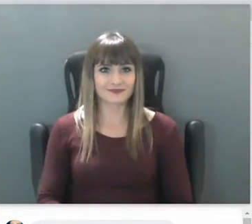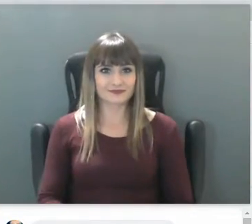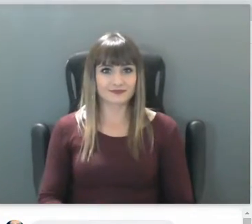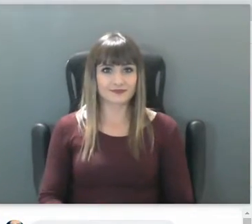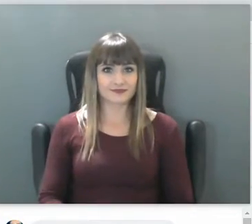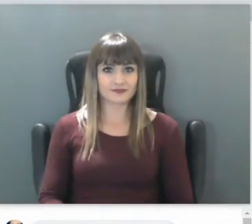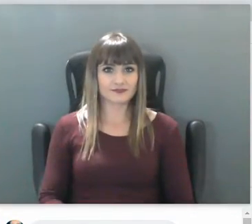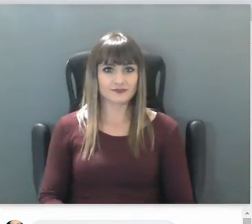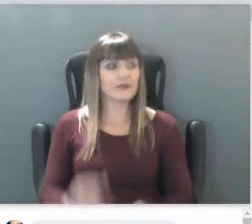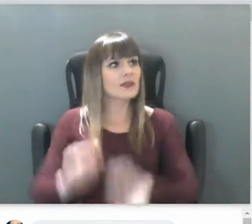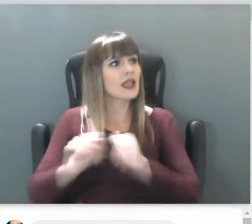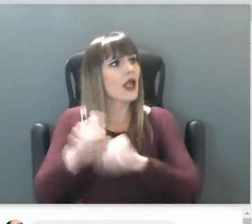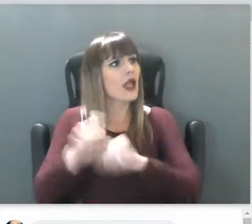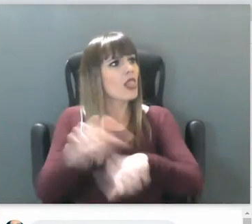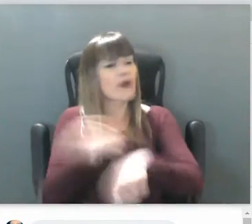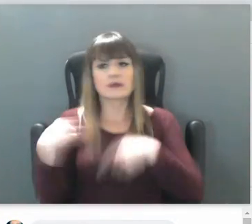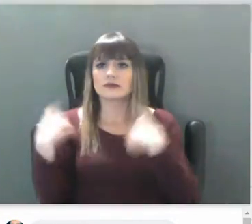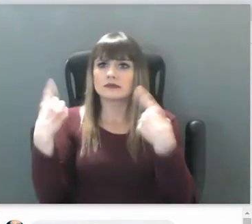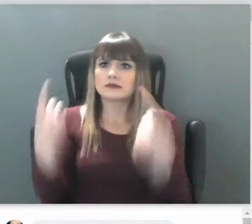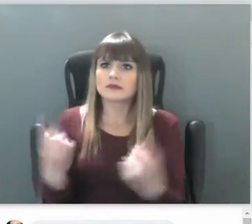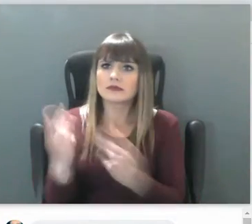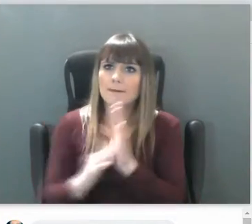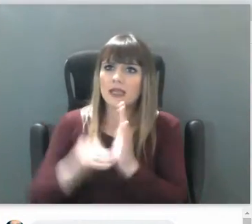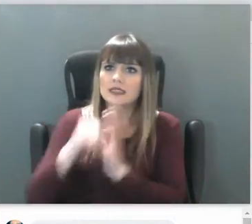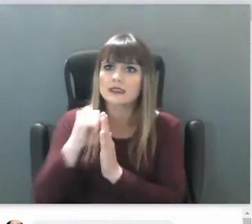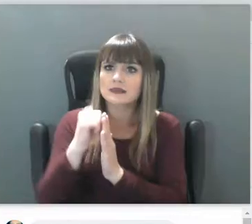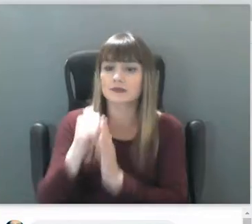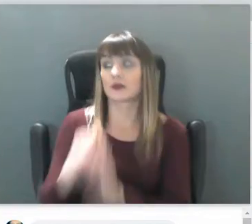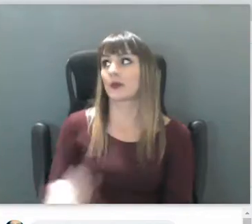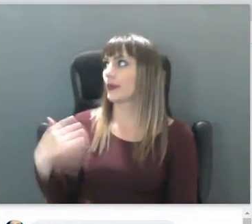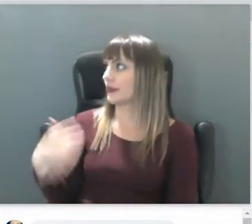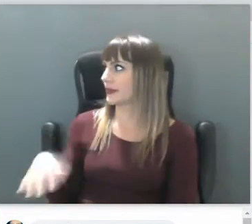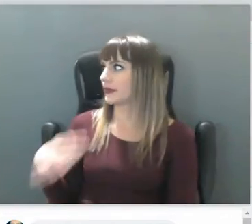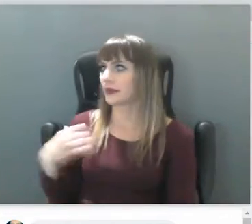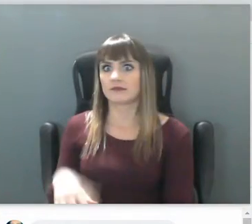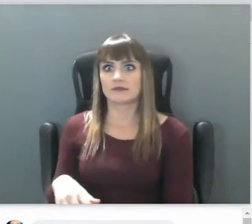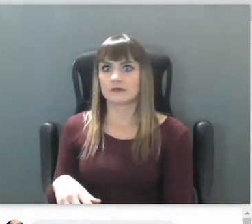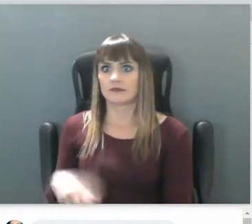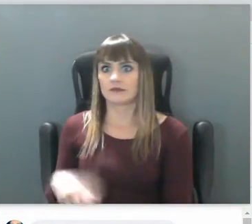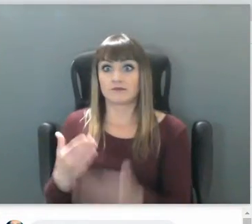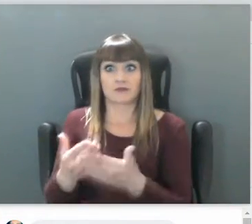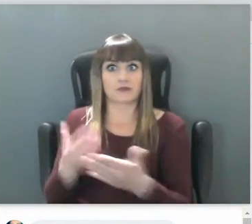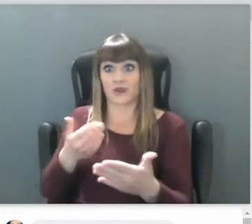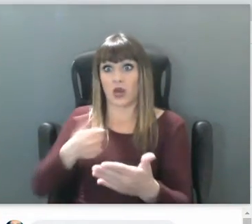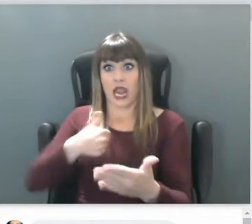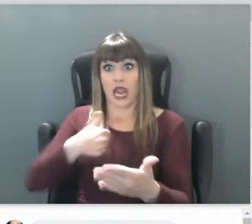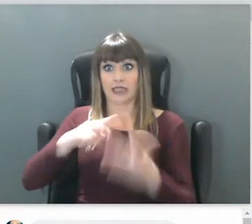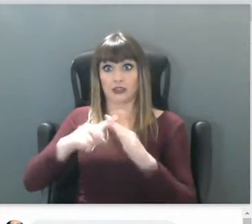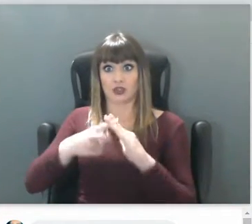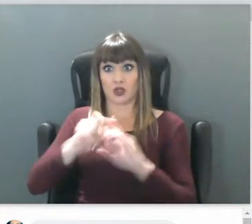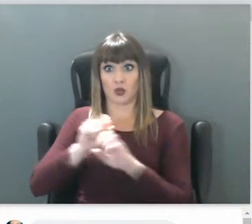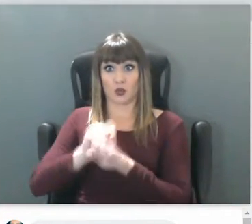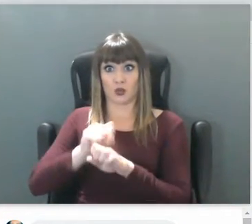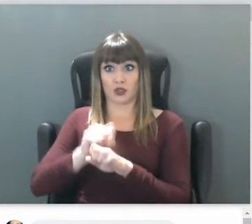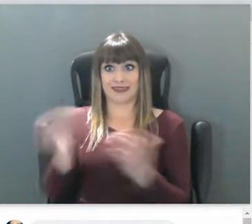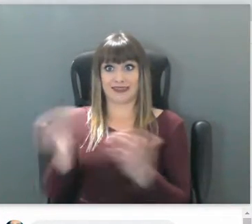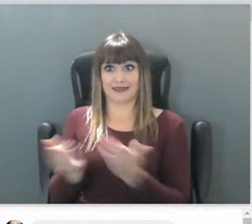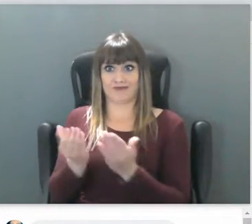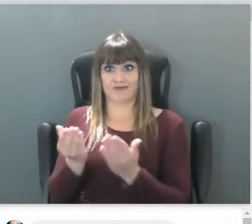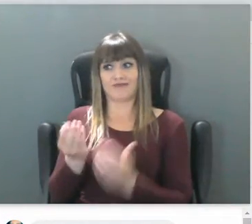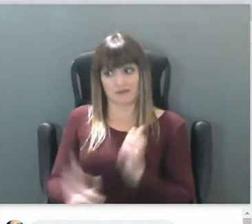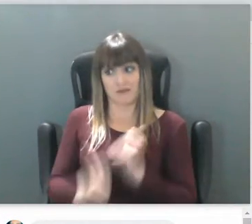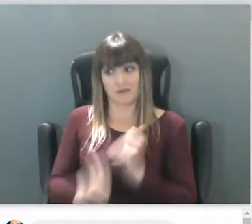How long have they been painting? Oh my gosh, at least before I've started. Oh. I think most of their life. Okay,